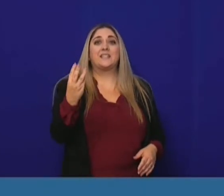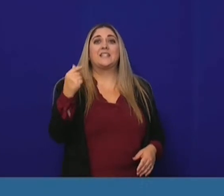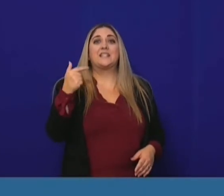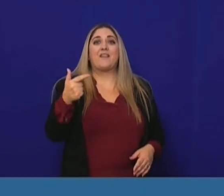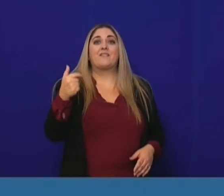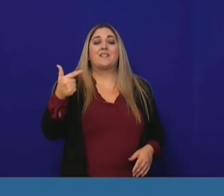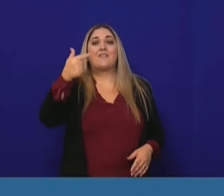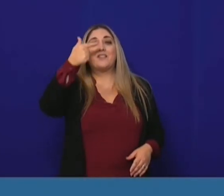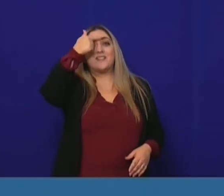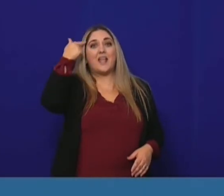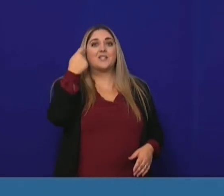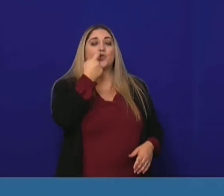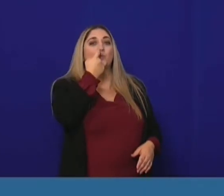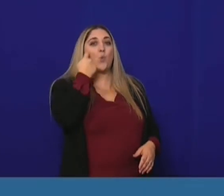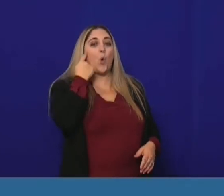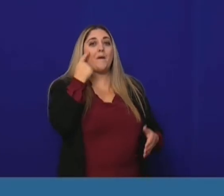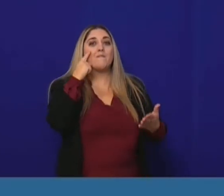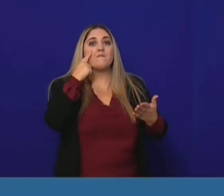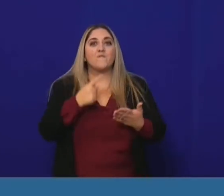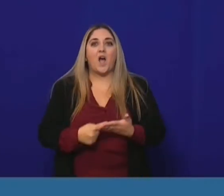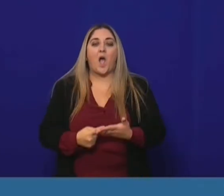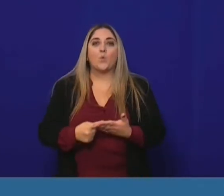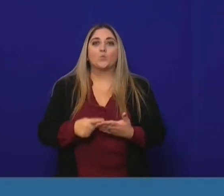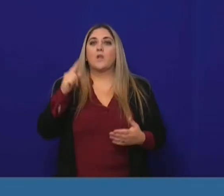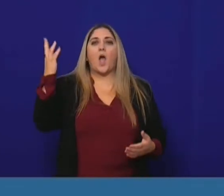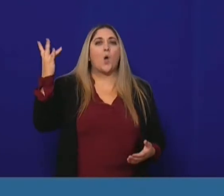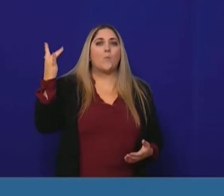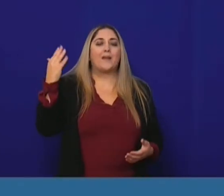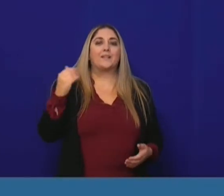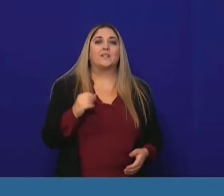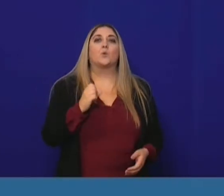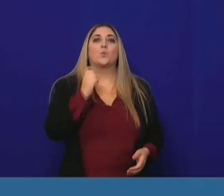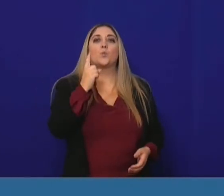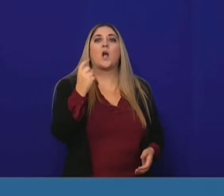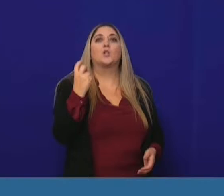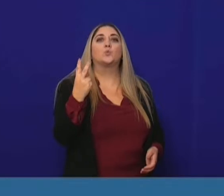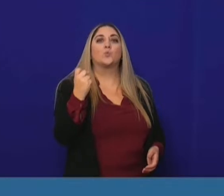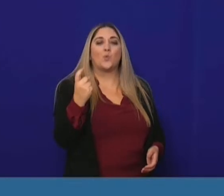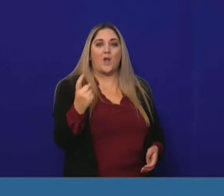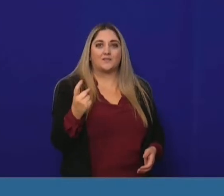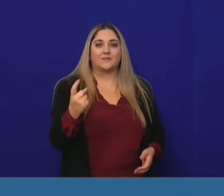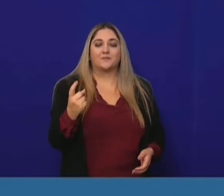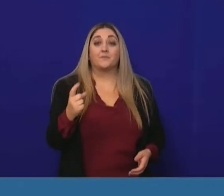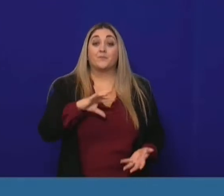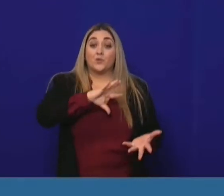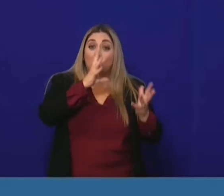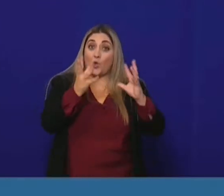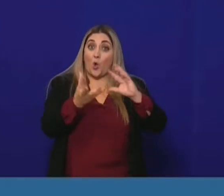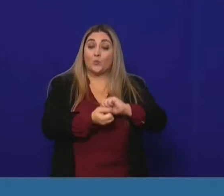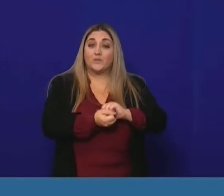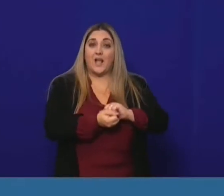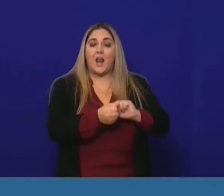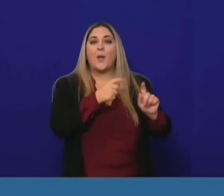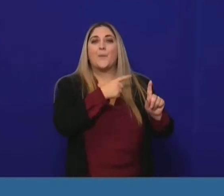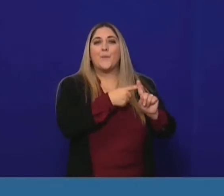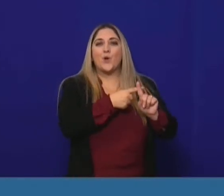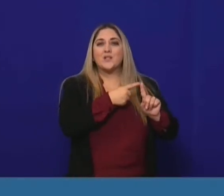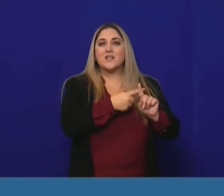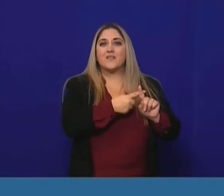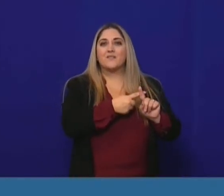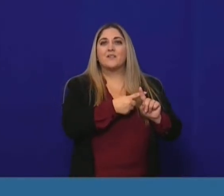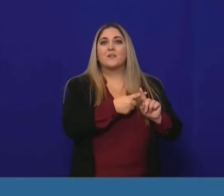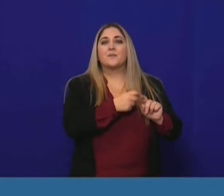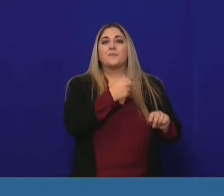3,377 swabs, and from these resulted 121 positive cases. So the total number of positive cases is